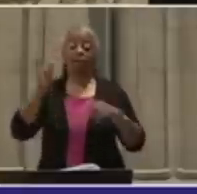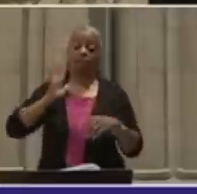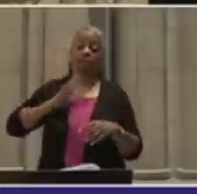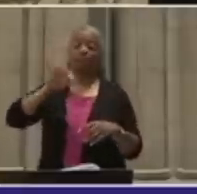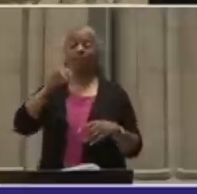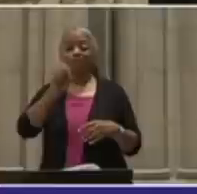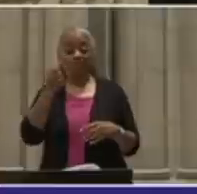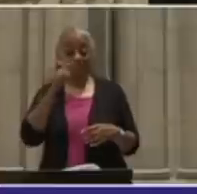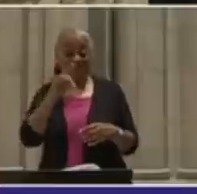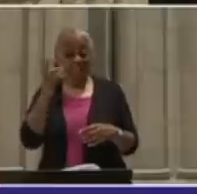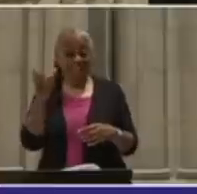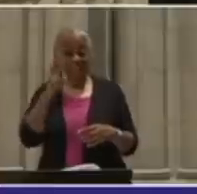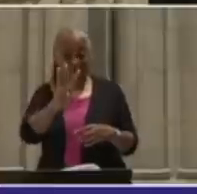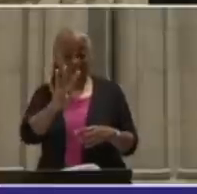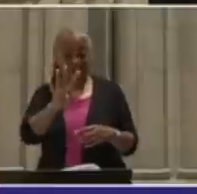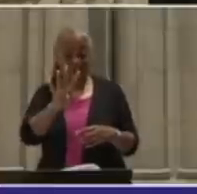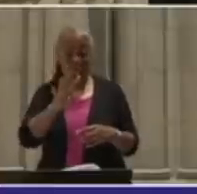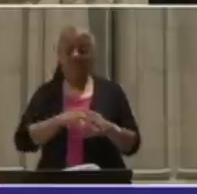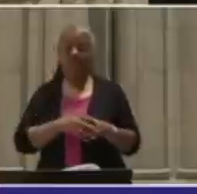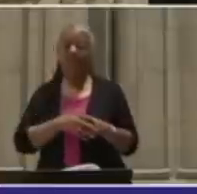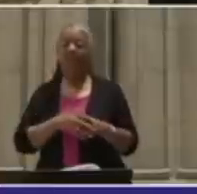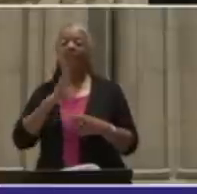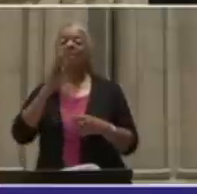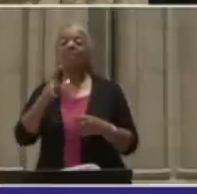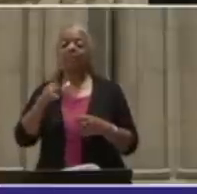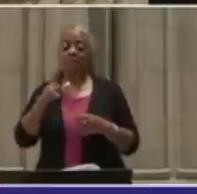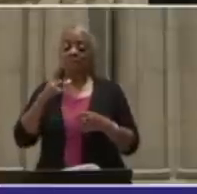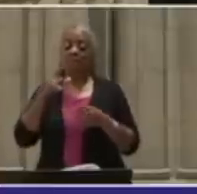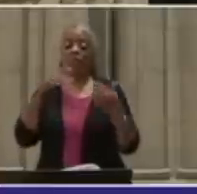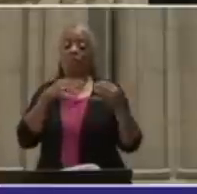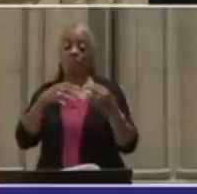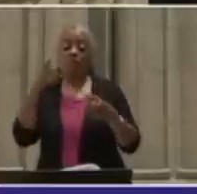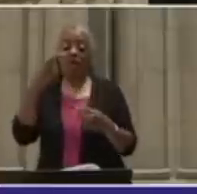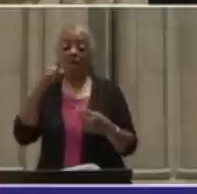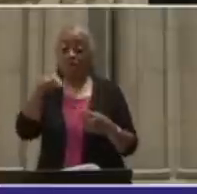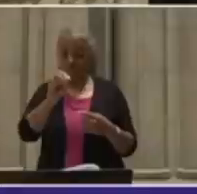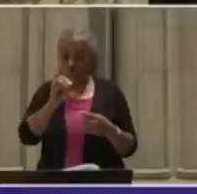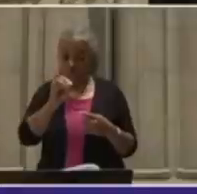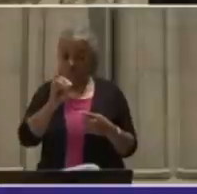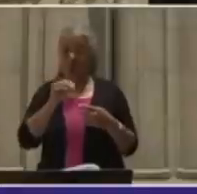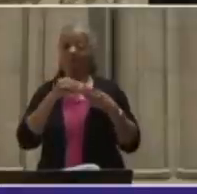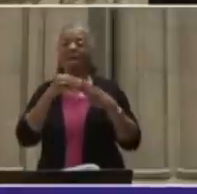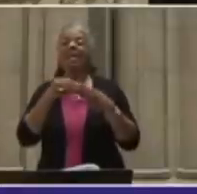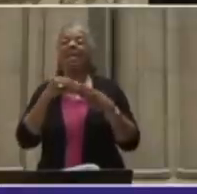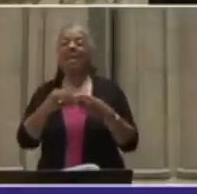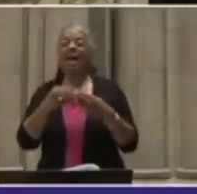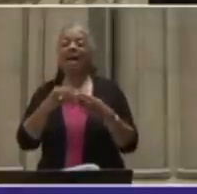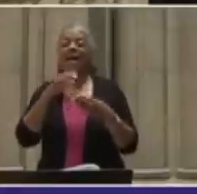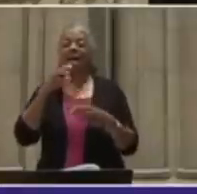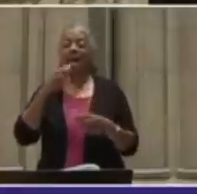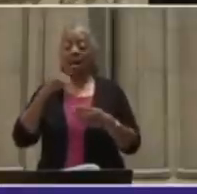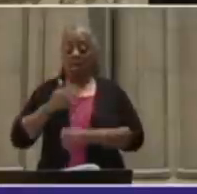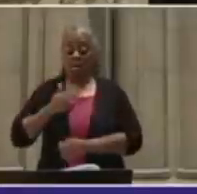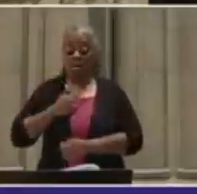War hero Colonel John M. Shivington led a Colorado militia against the Black Kettle